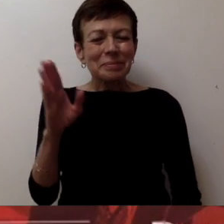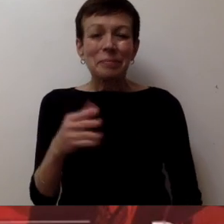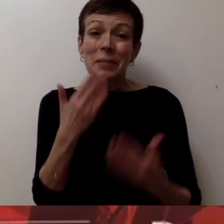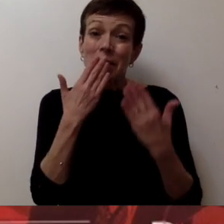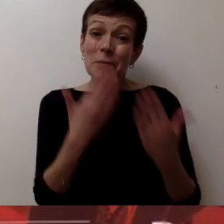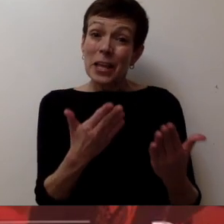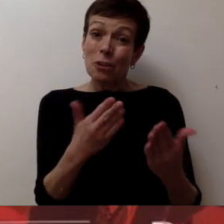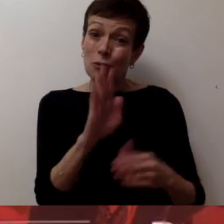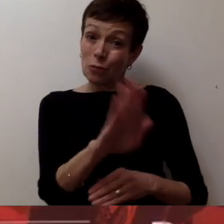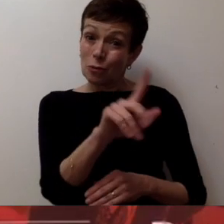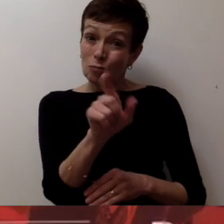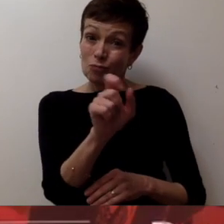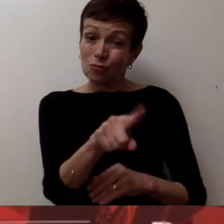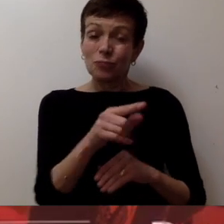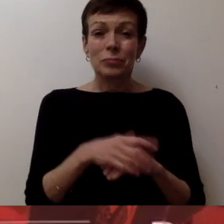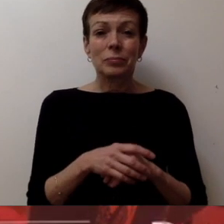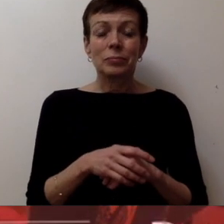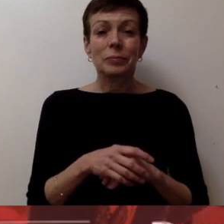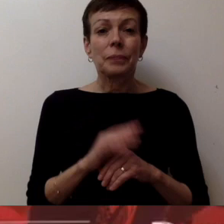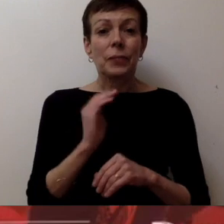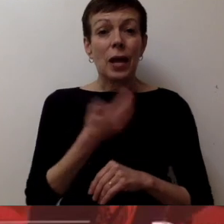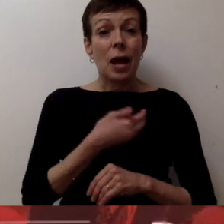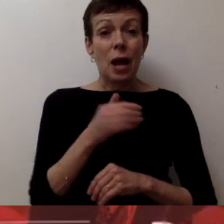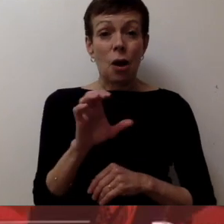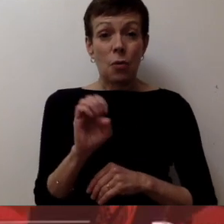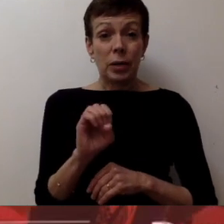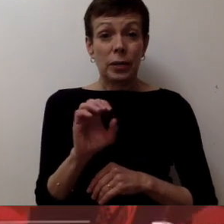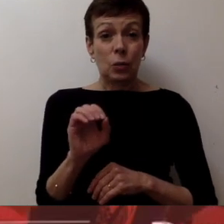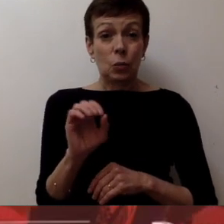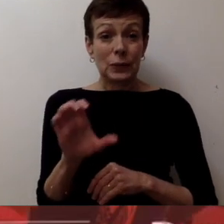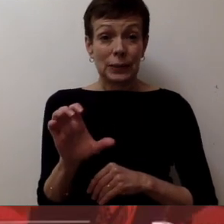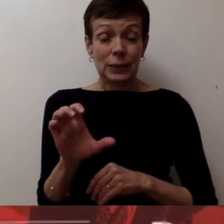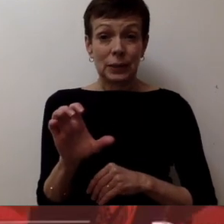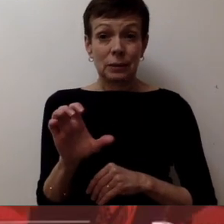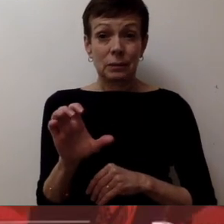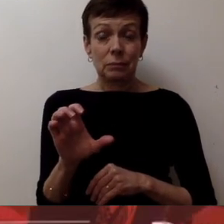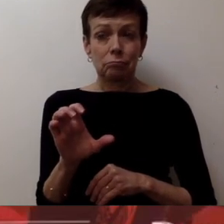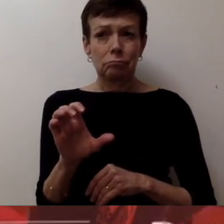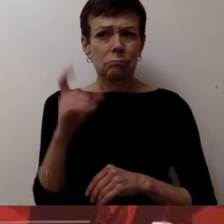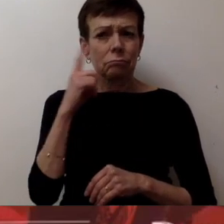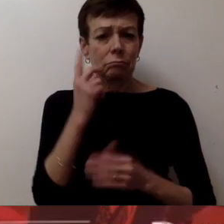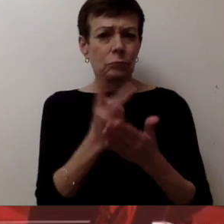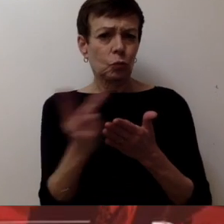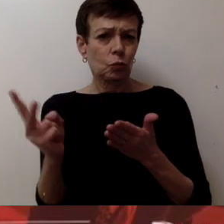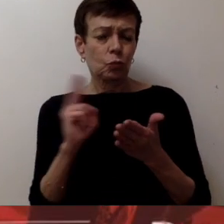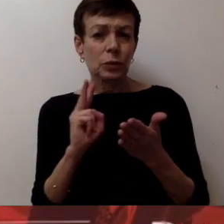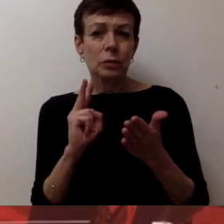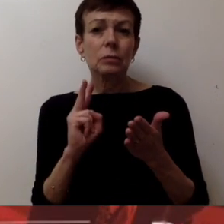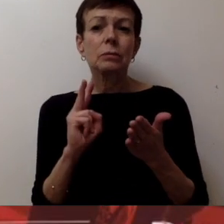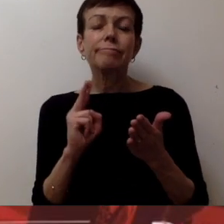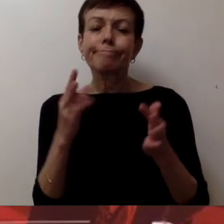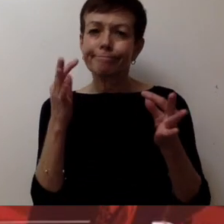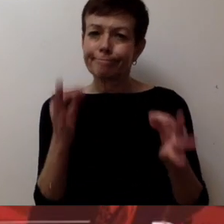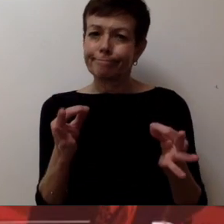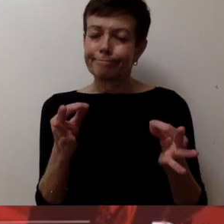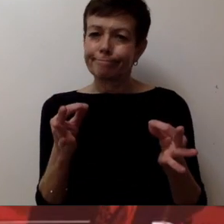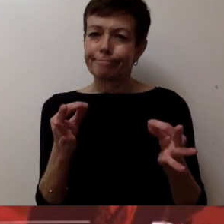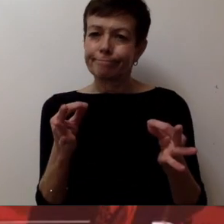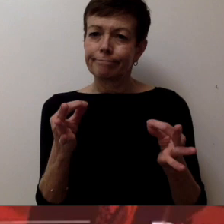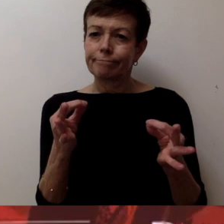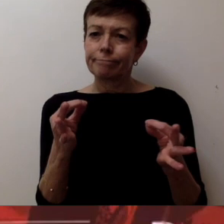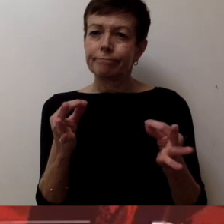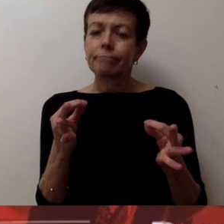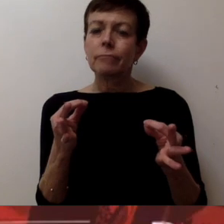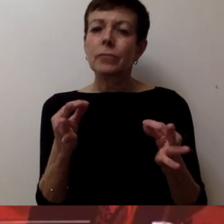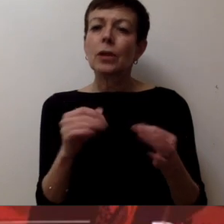Hi, thanks for the question, Josh. So the City of Red Deer's Emergency Operations Center a couple of weeks ago made the decision to